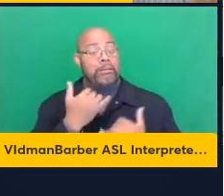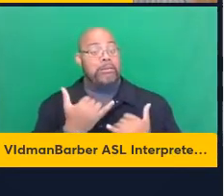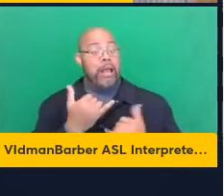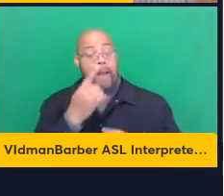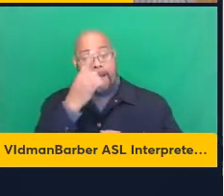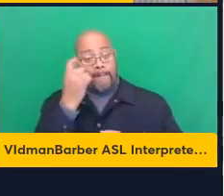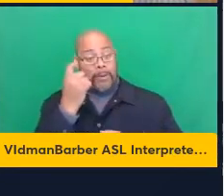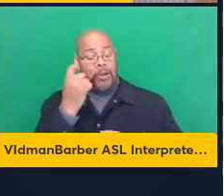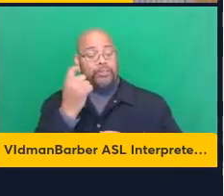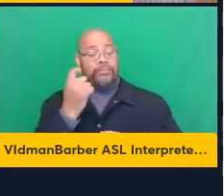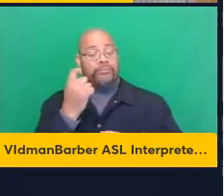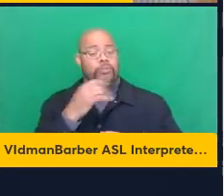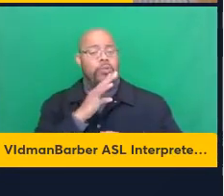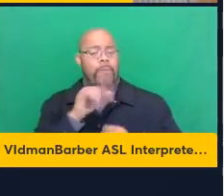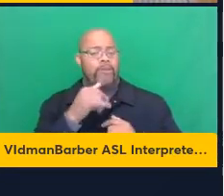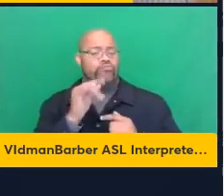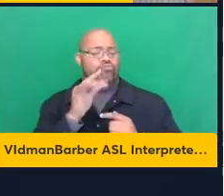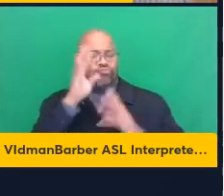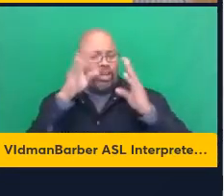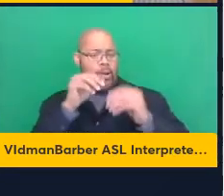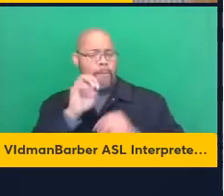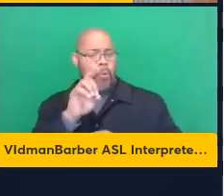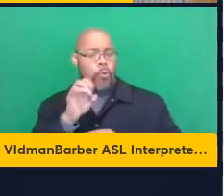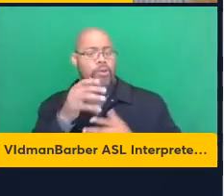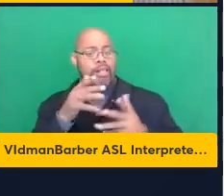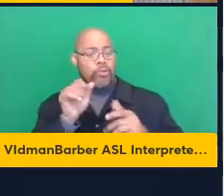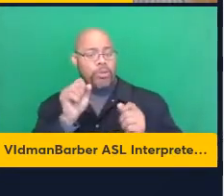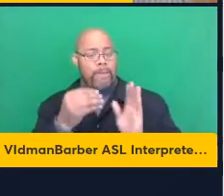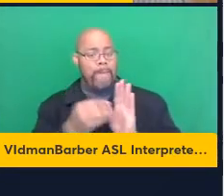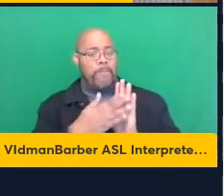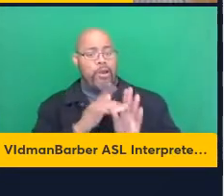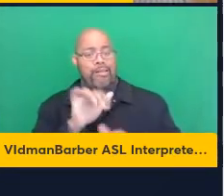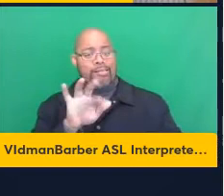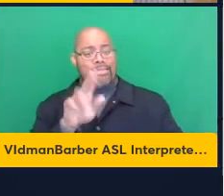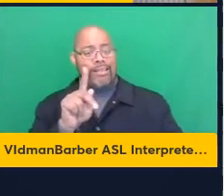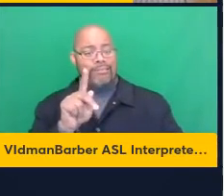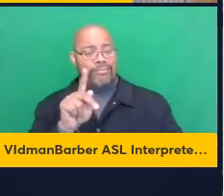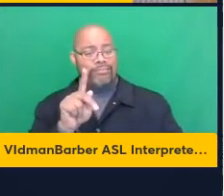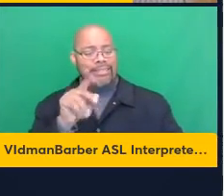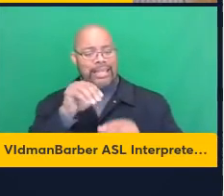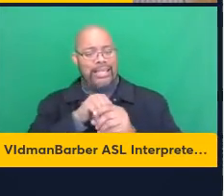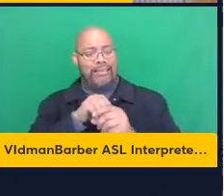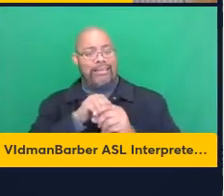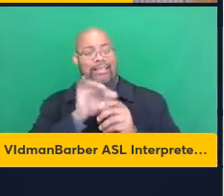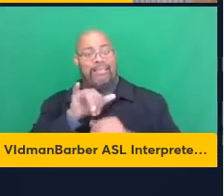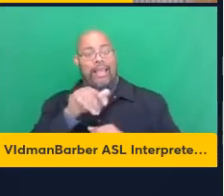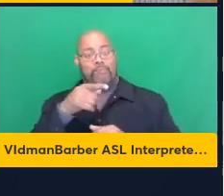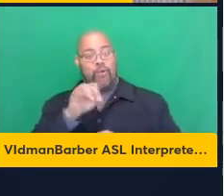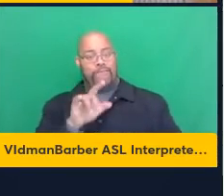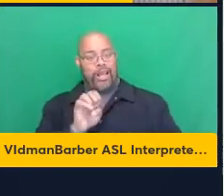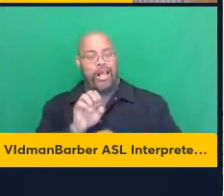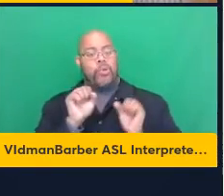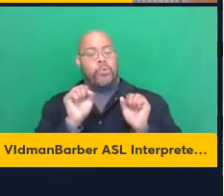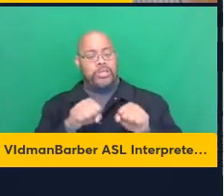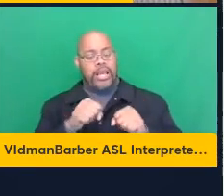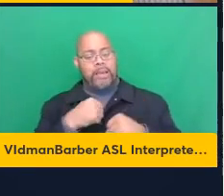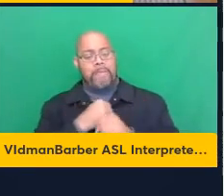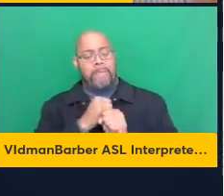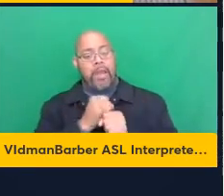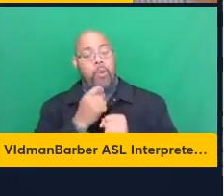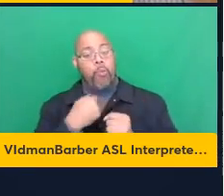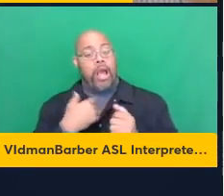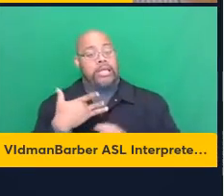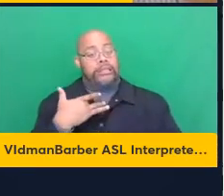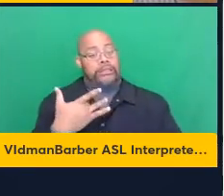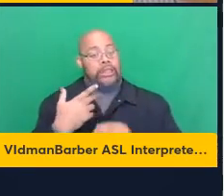because I'll talk about the creator mode. Nowadays, they allow you to put a link in your LinkedIn profile. You can create what I